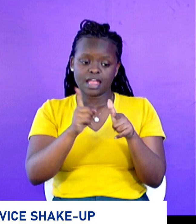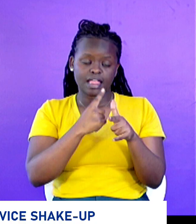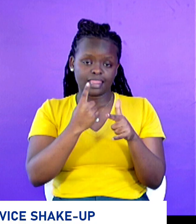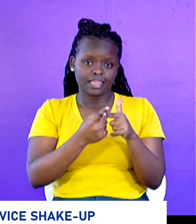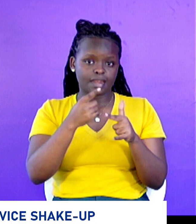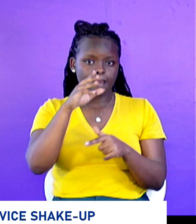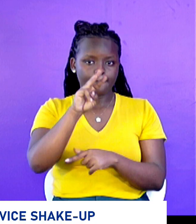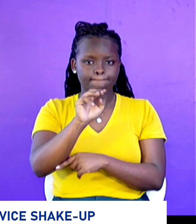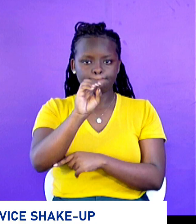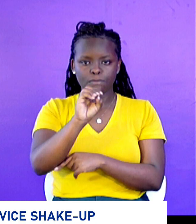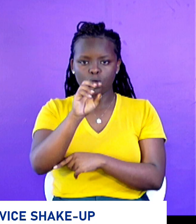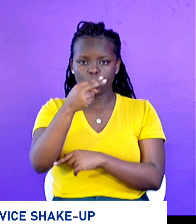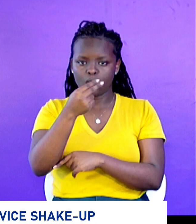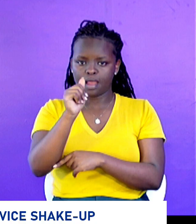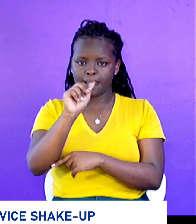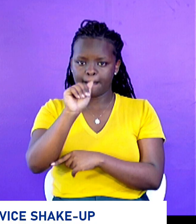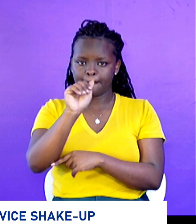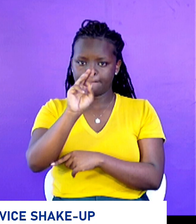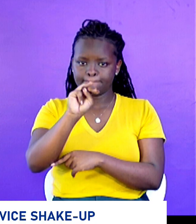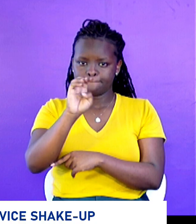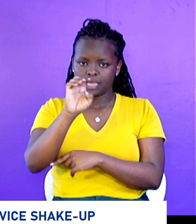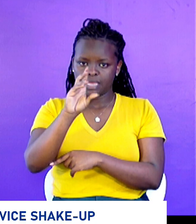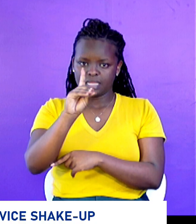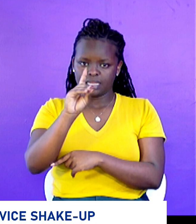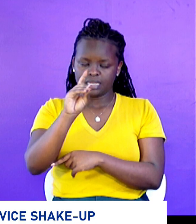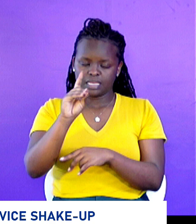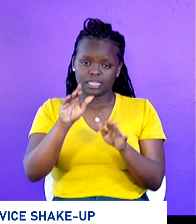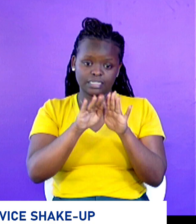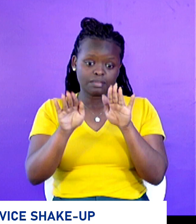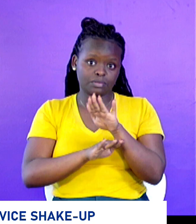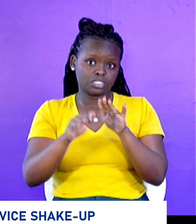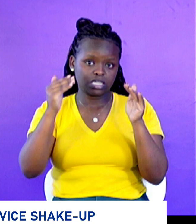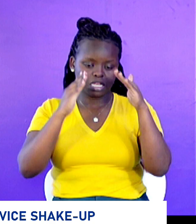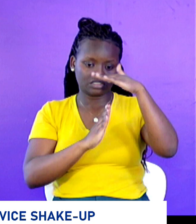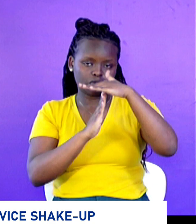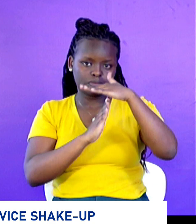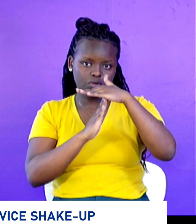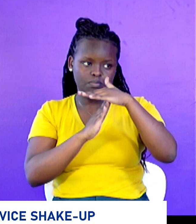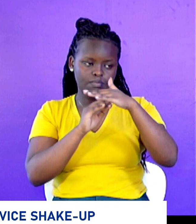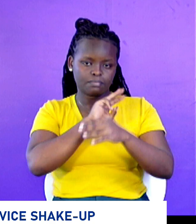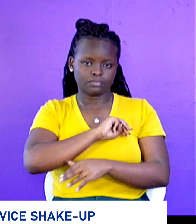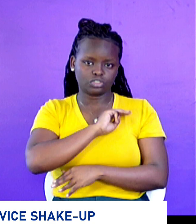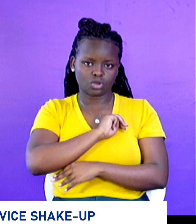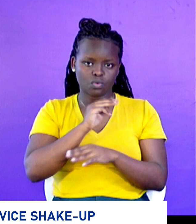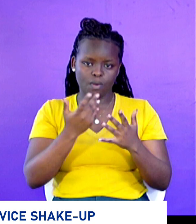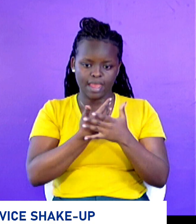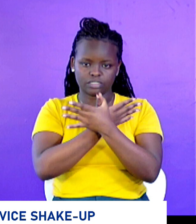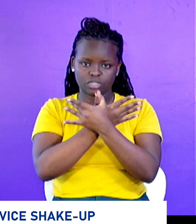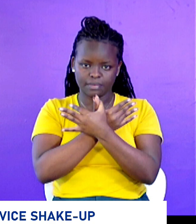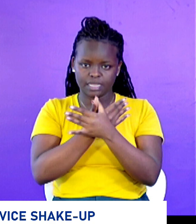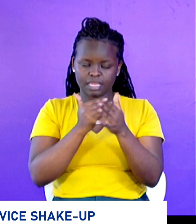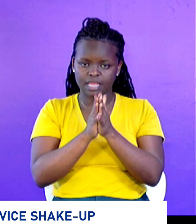Mr.Mohamed Amin Sheikh Nuh as Deputy Head of Mission to Berlin, Germany, and Mr.